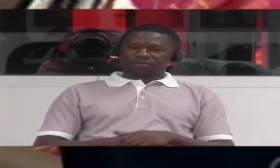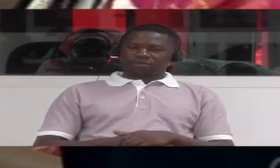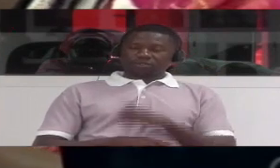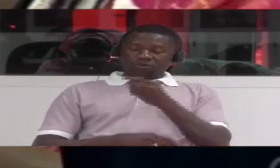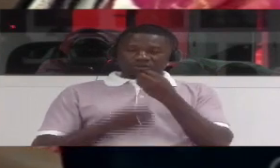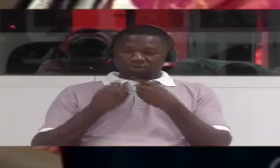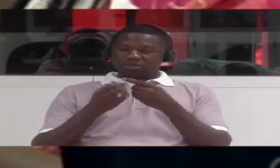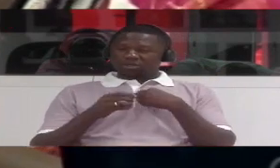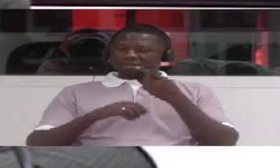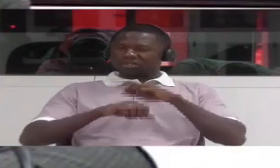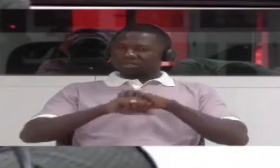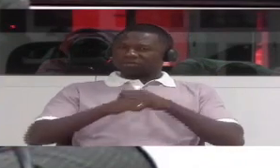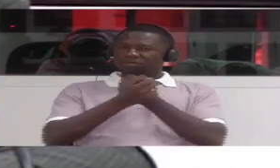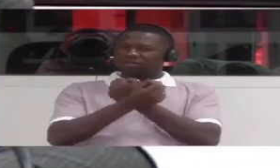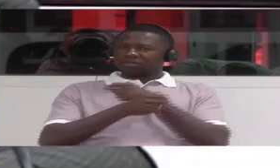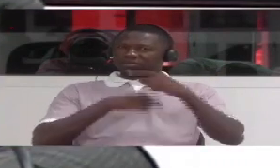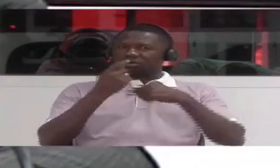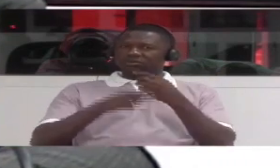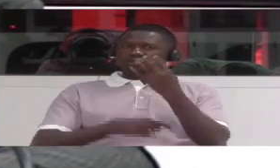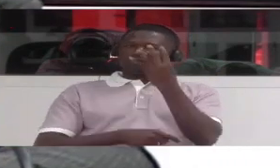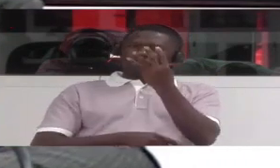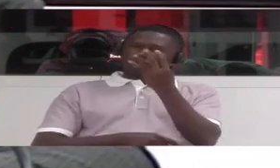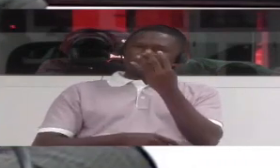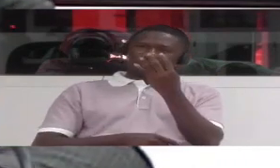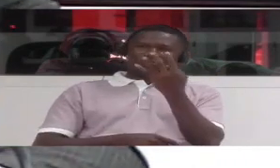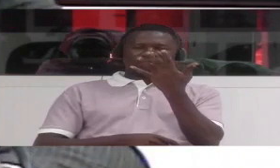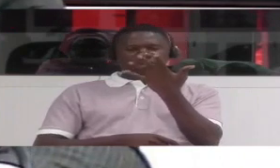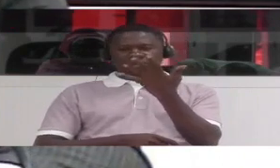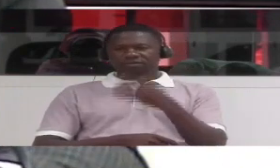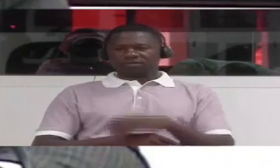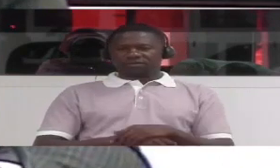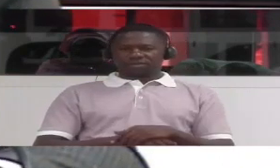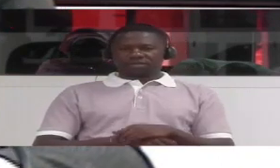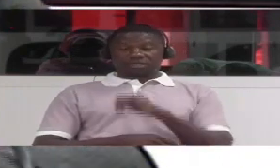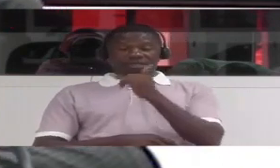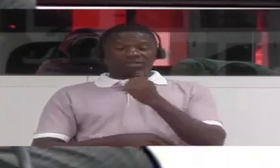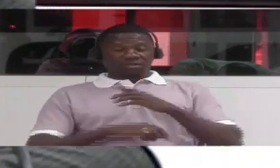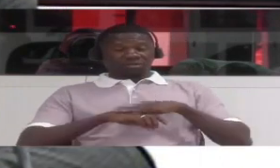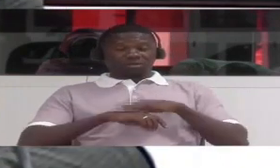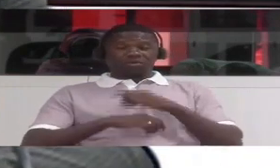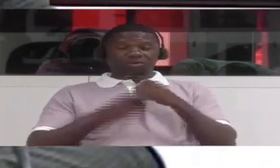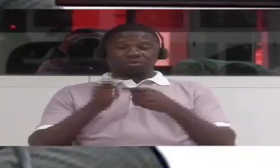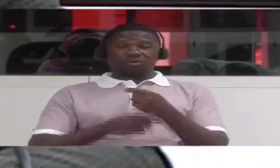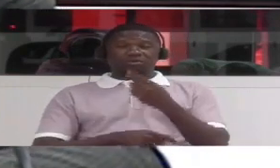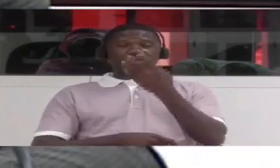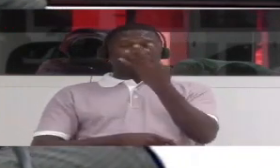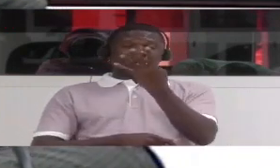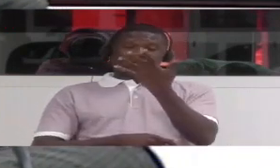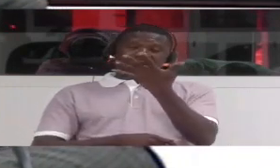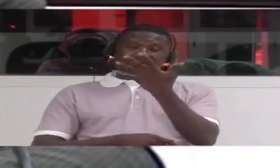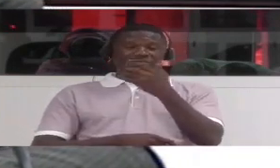4, 5? That was well after 5 to 6. Around 5 to 6. Yeah, in no time, the whole place was empty. I was left with that